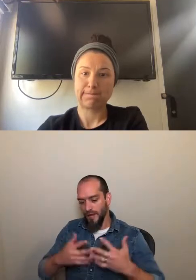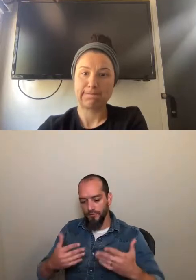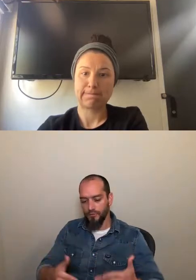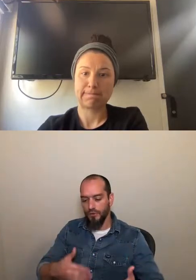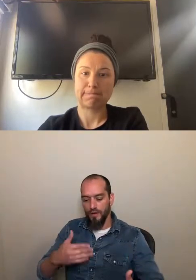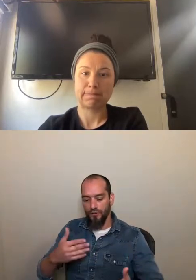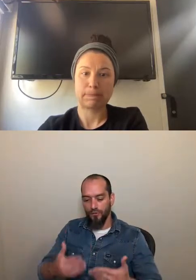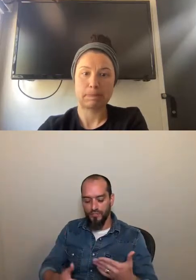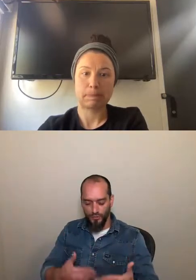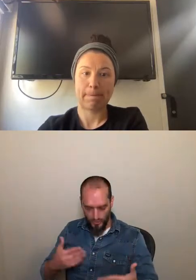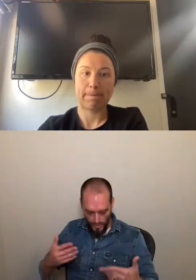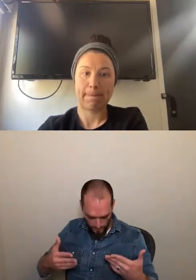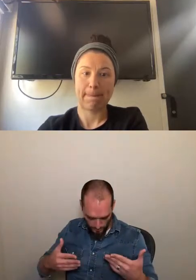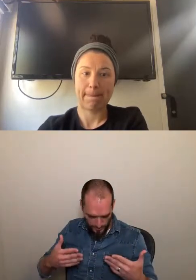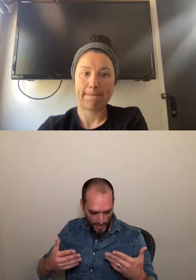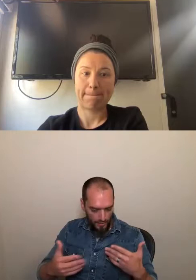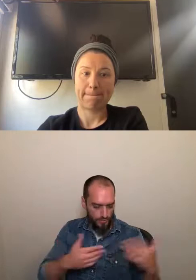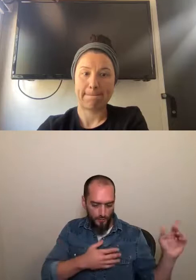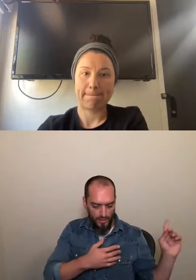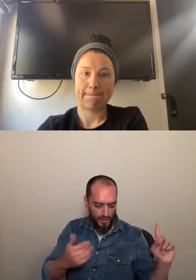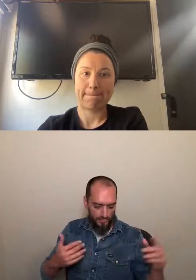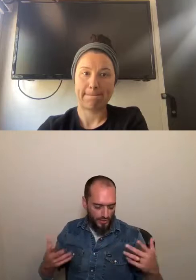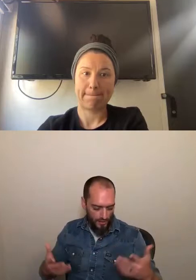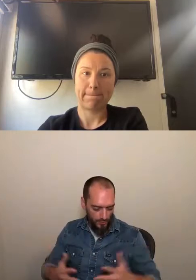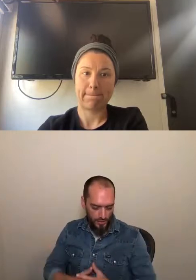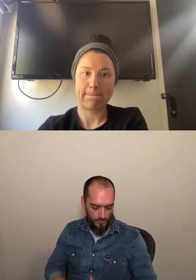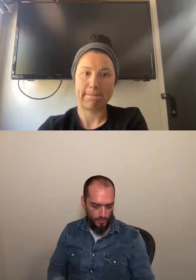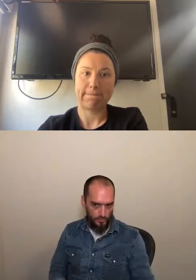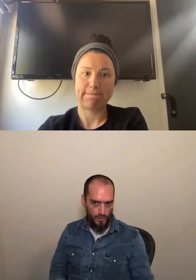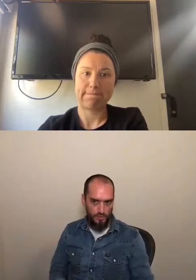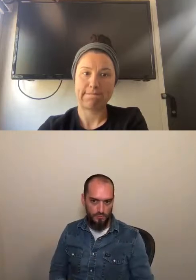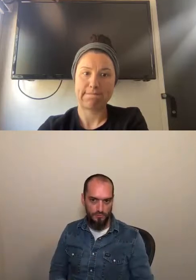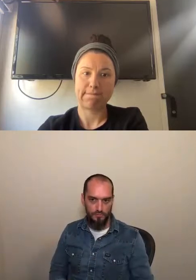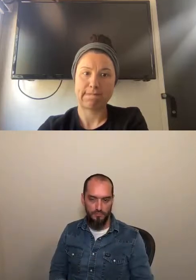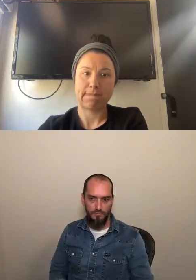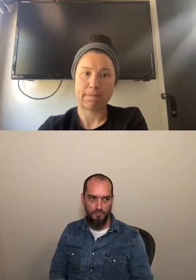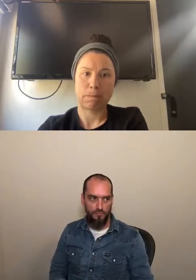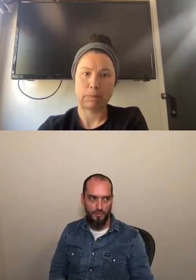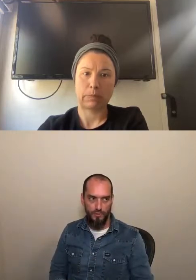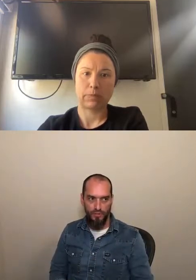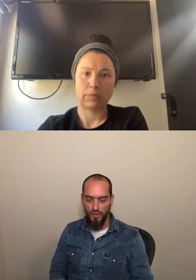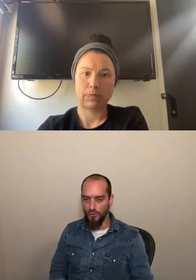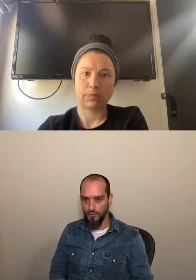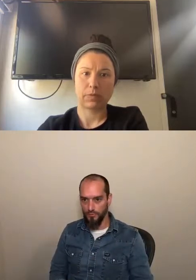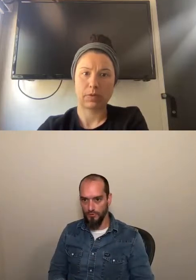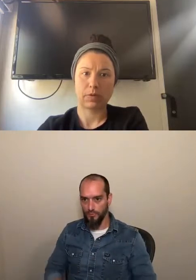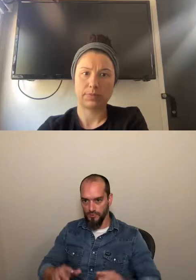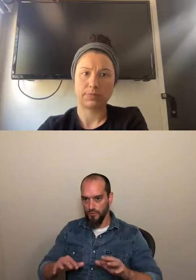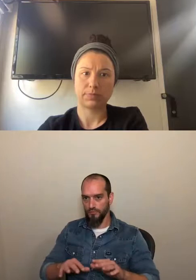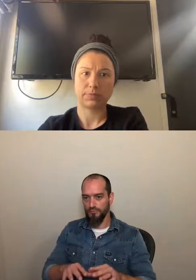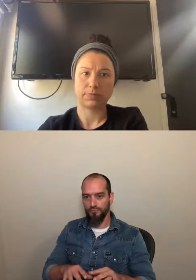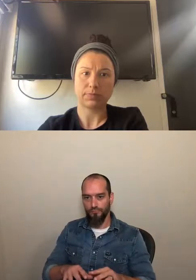we're able to do a lot of our own research now. Meaning, how did my wife and I find out we had mold? Well, because we didn't know it was mold,